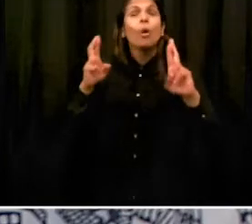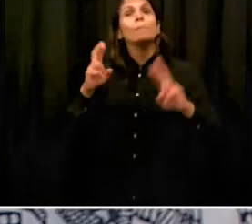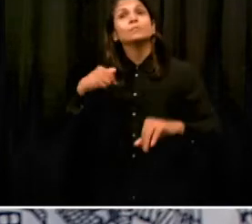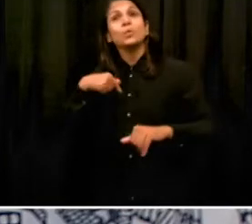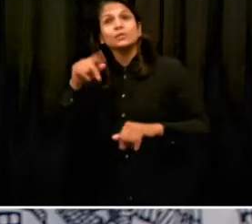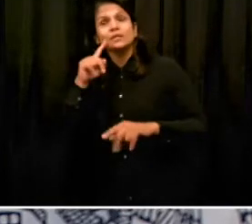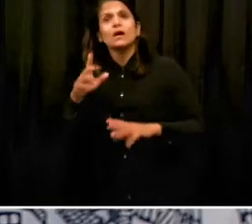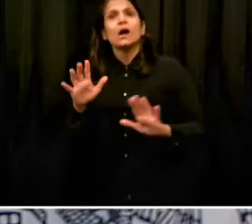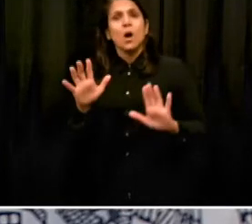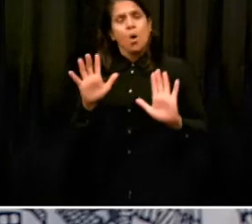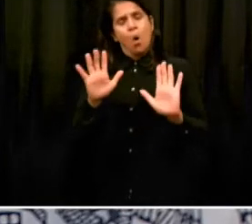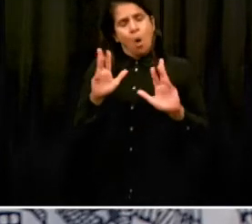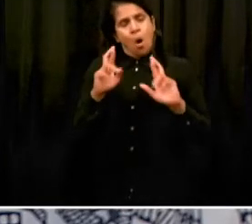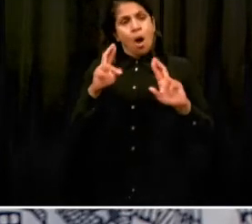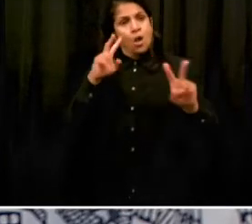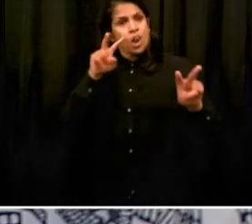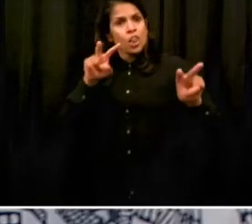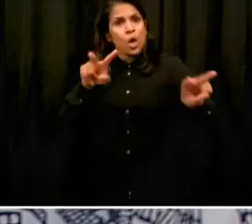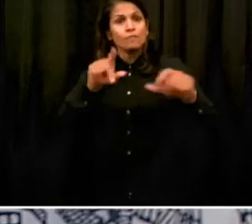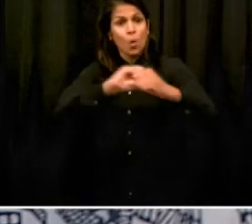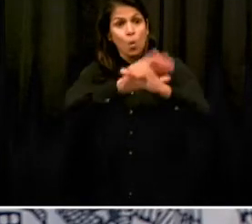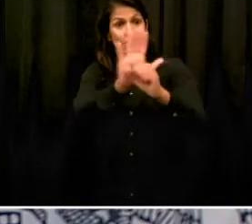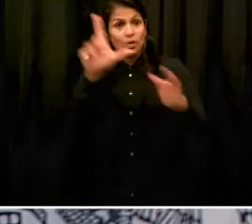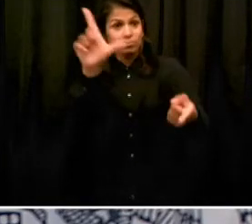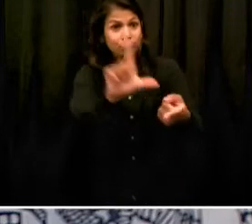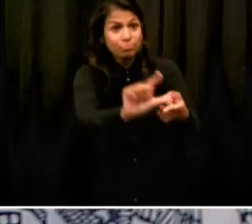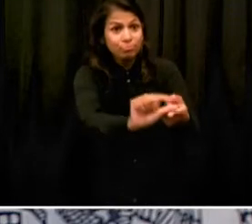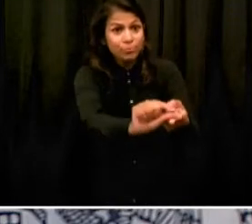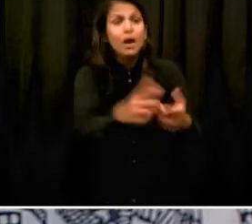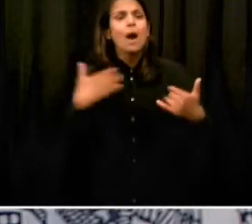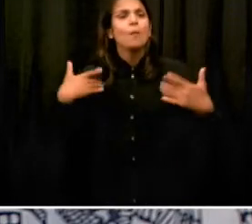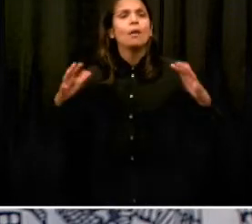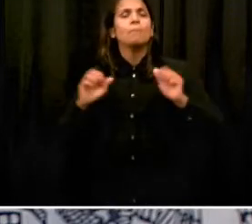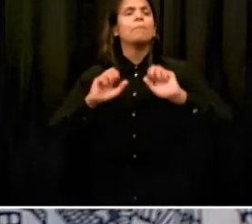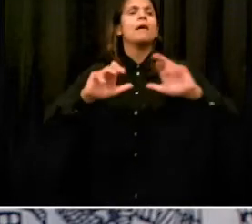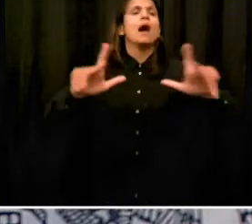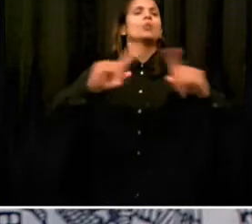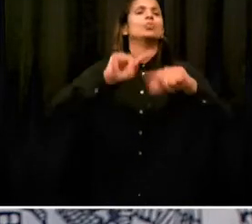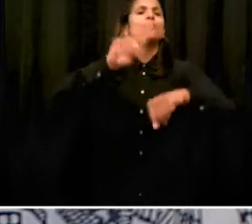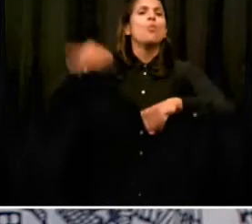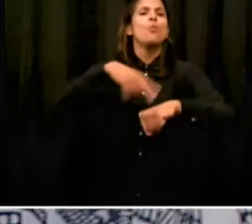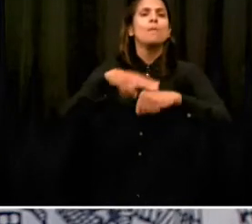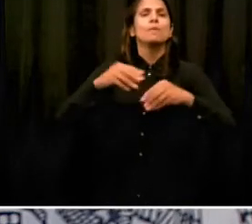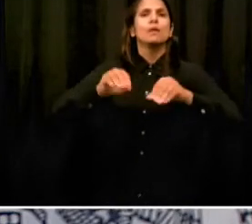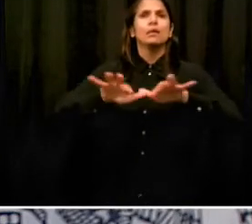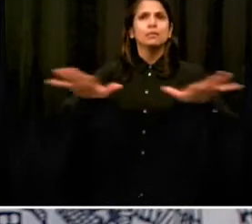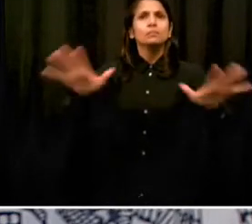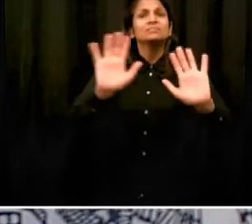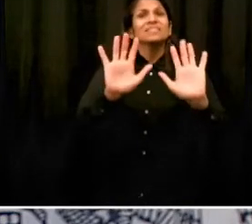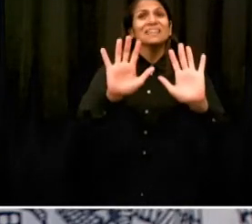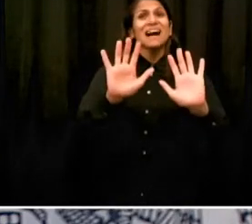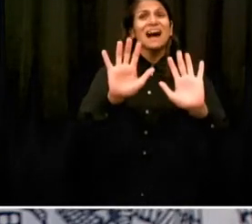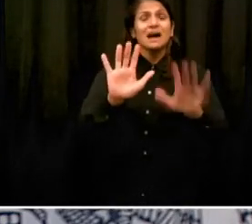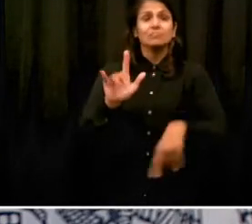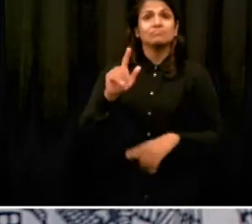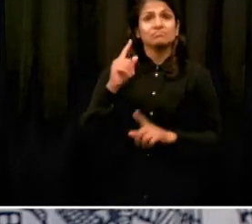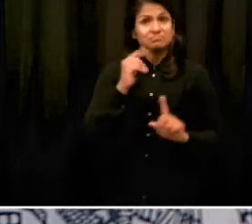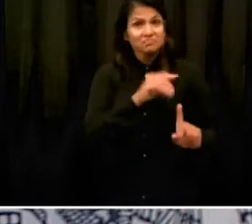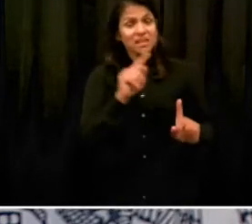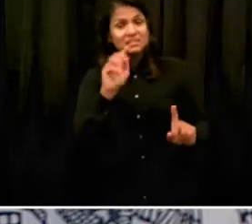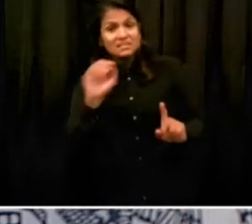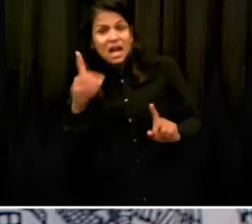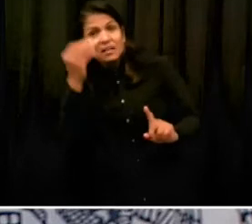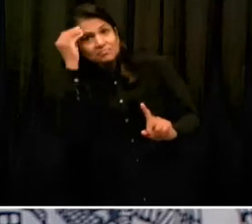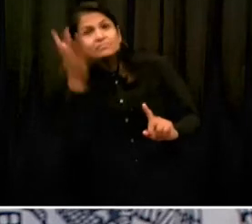normal. But I will absolutely tell you, Todd, we're going to keep looking for that situation where we can push down